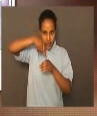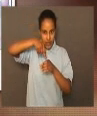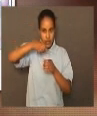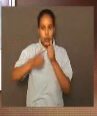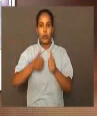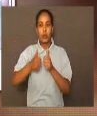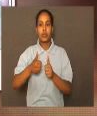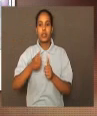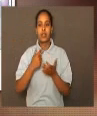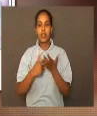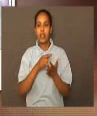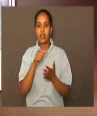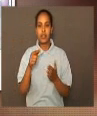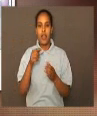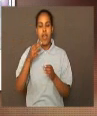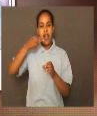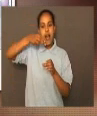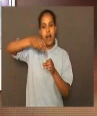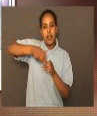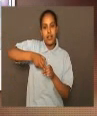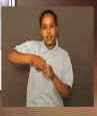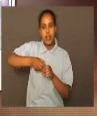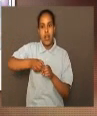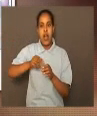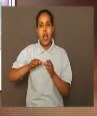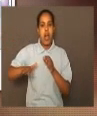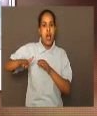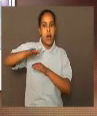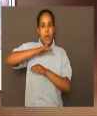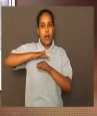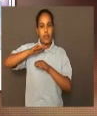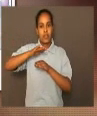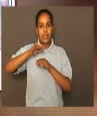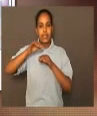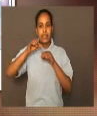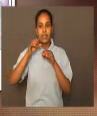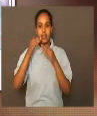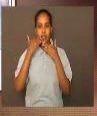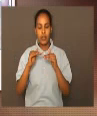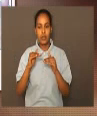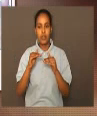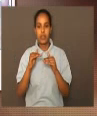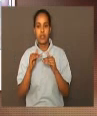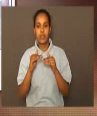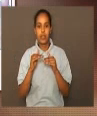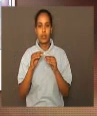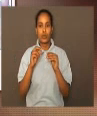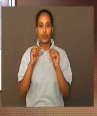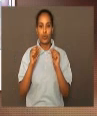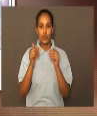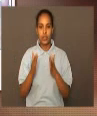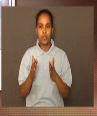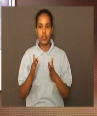in which there is a gas above a saturated aqueous